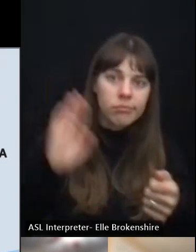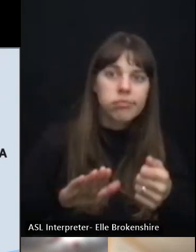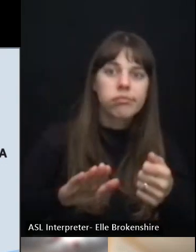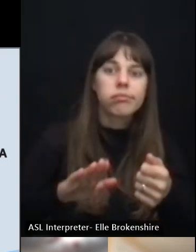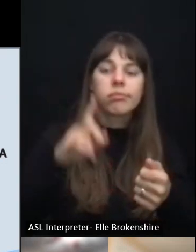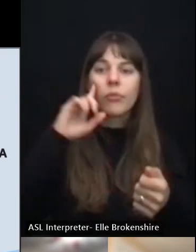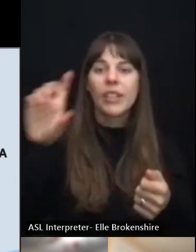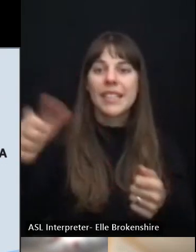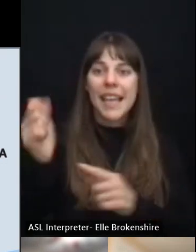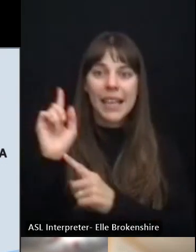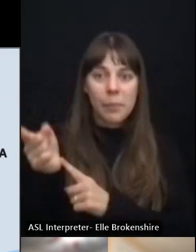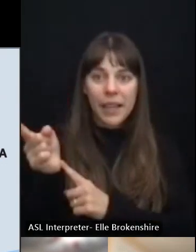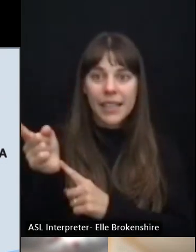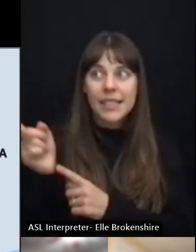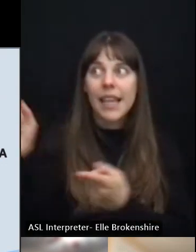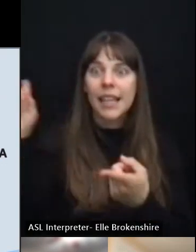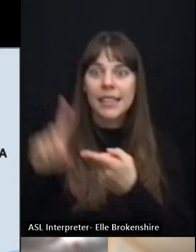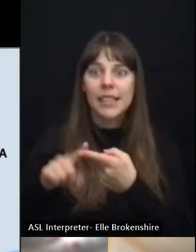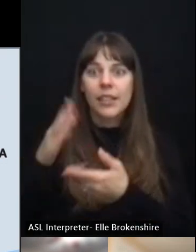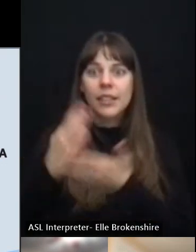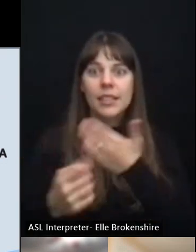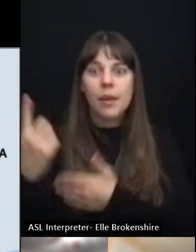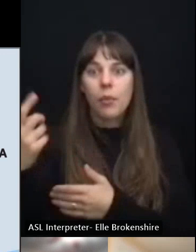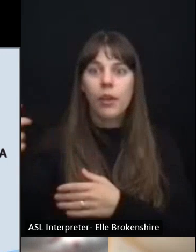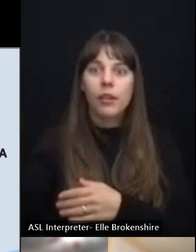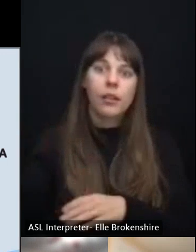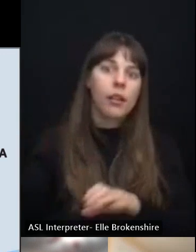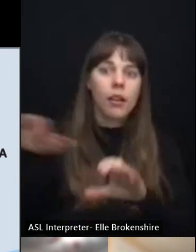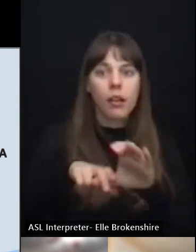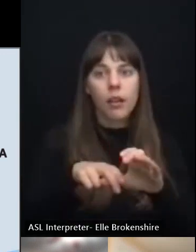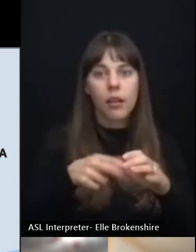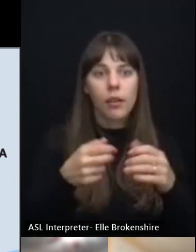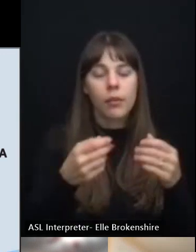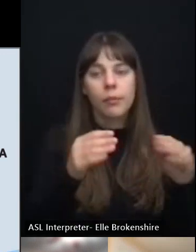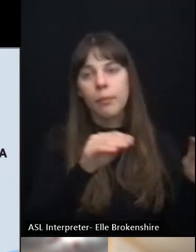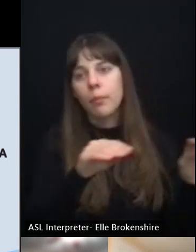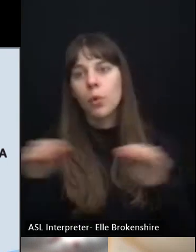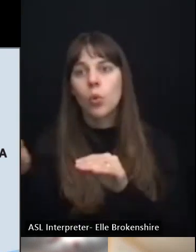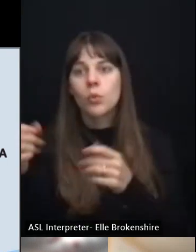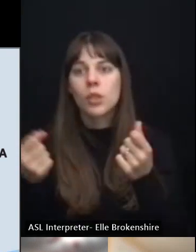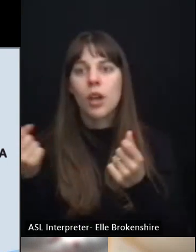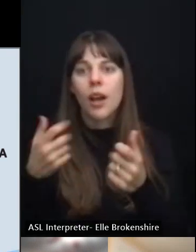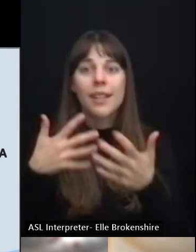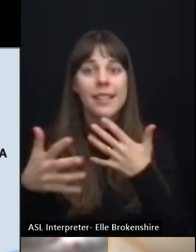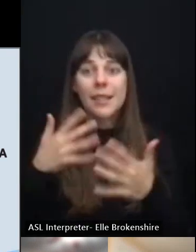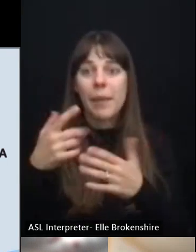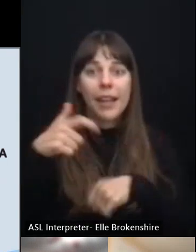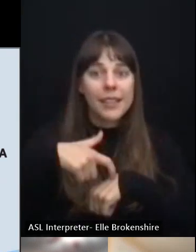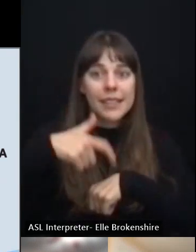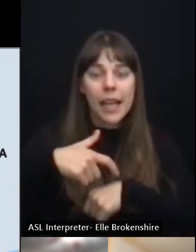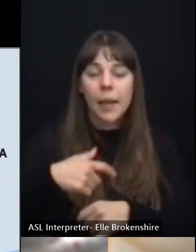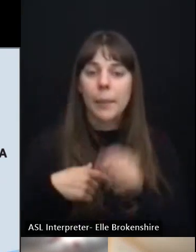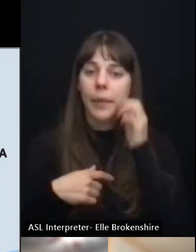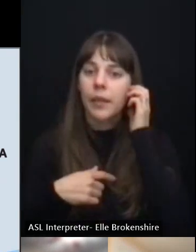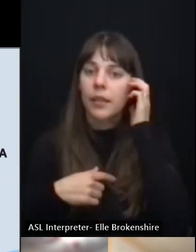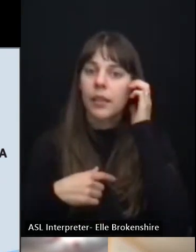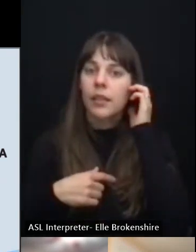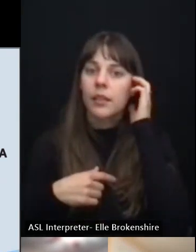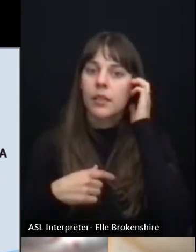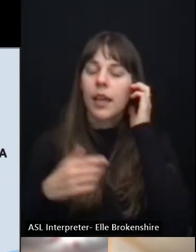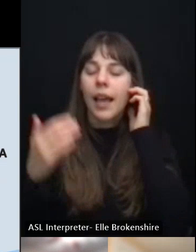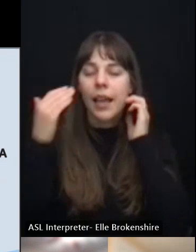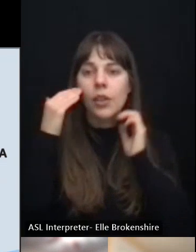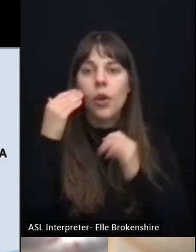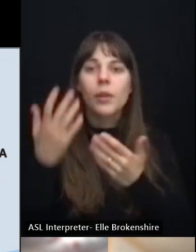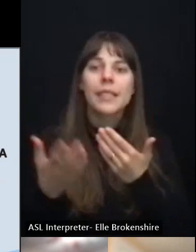car, and it doesn't matter the hour. But I know you said it was also for convenience for riders to get off and on that